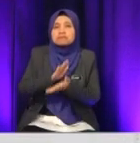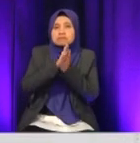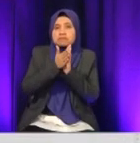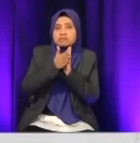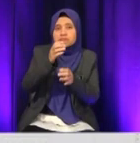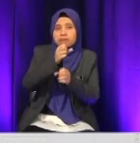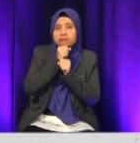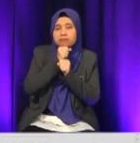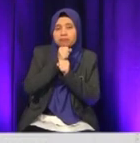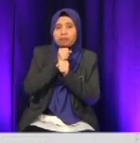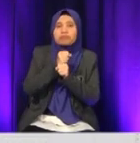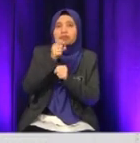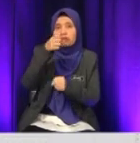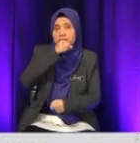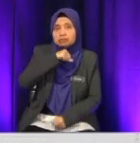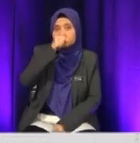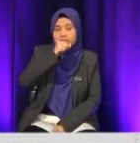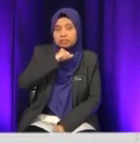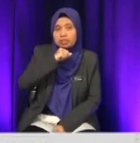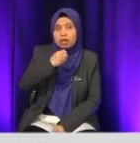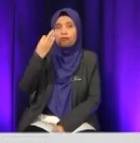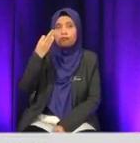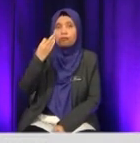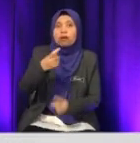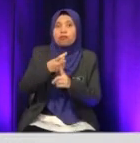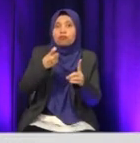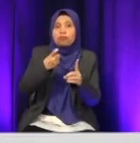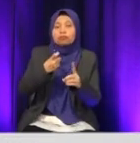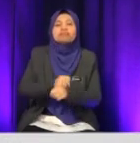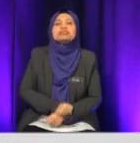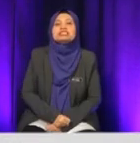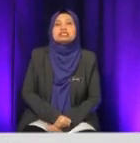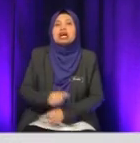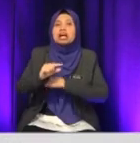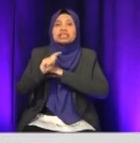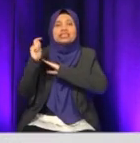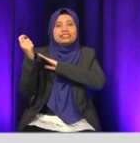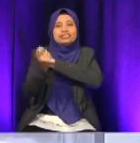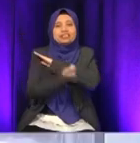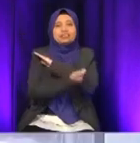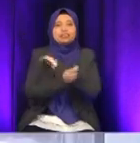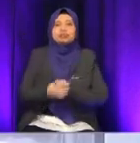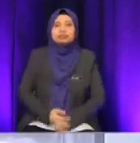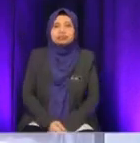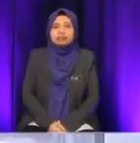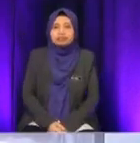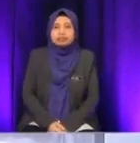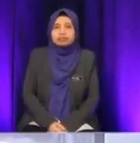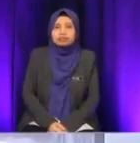good gym members to remove rubbish from the garden. Mm-hmm. Thank you, Bella. So one ice cream stick for you. Yes. Which one is